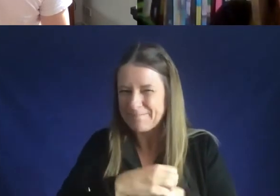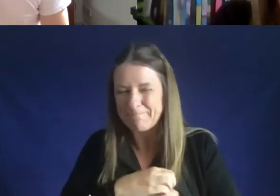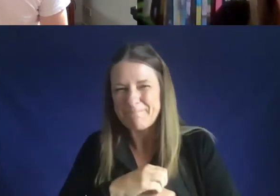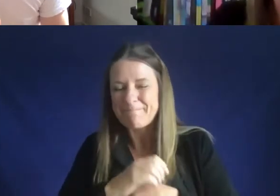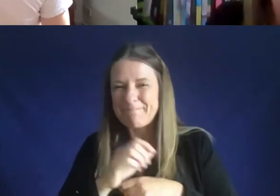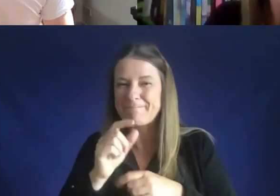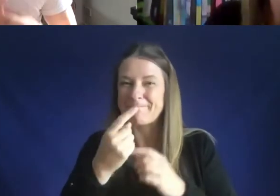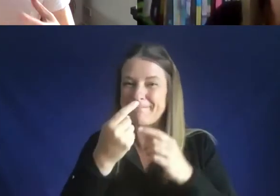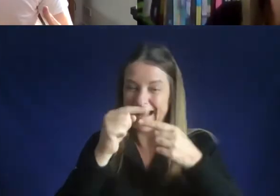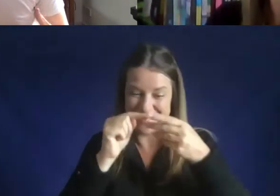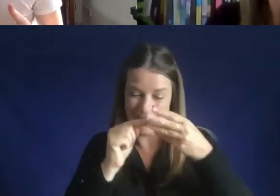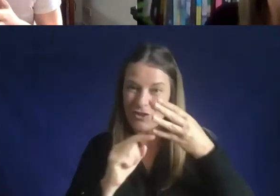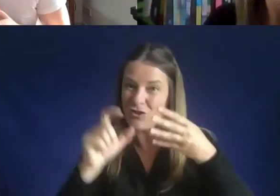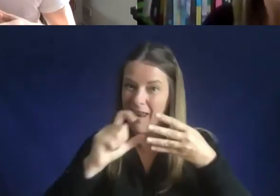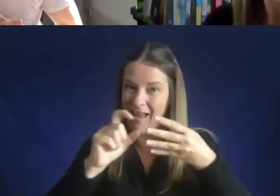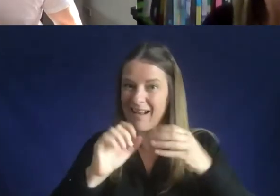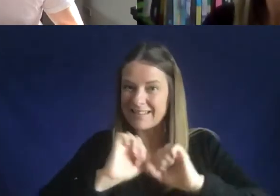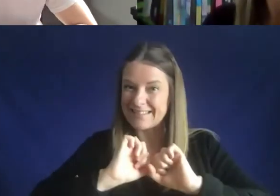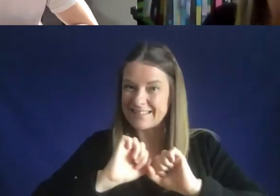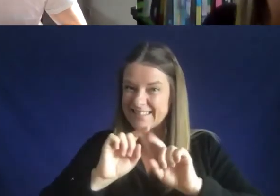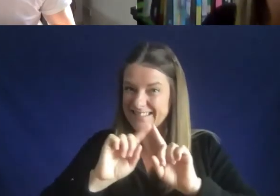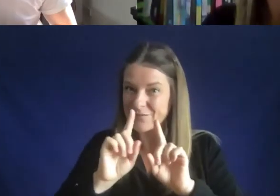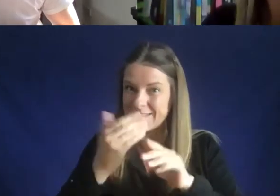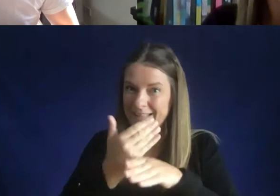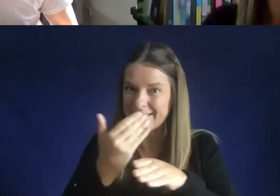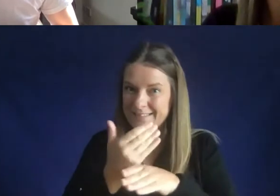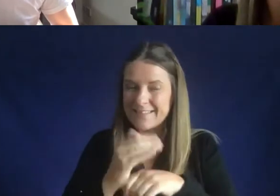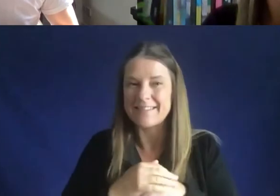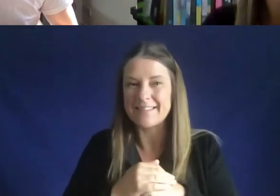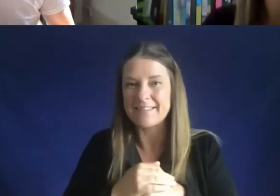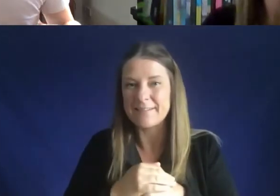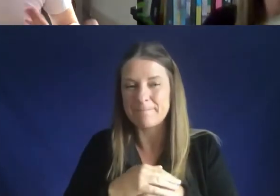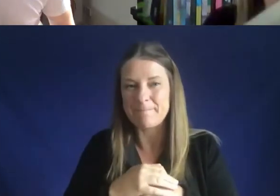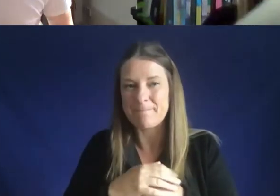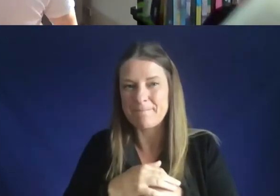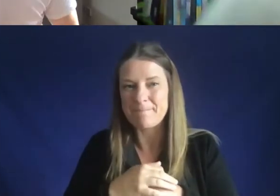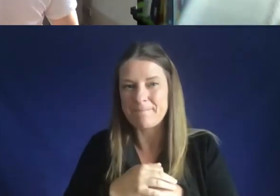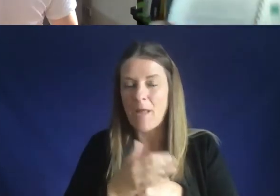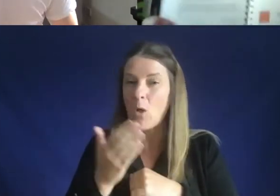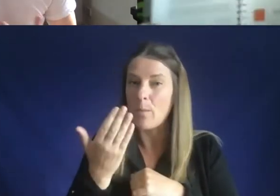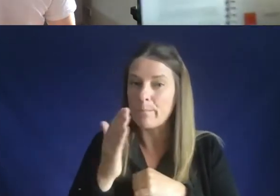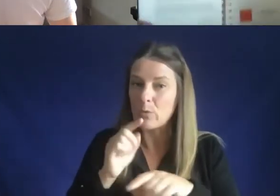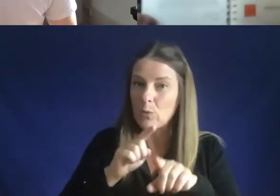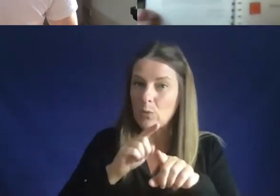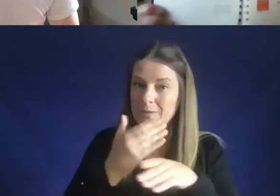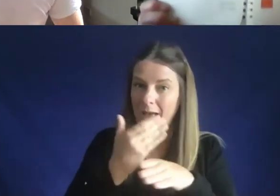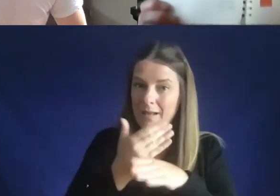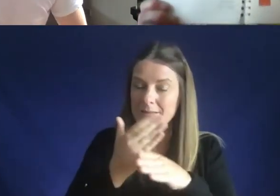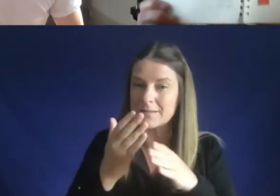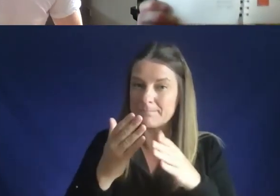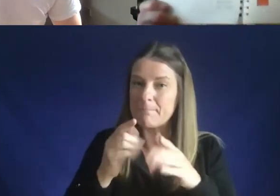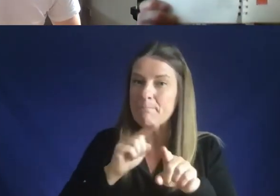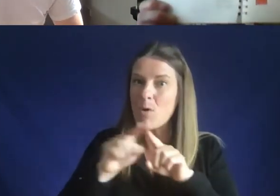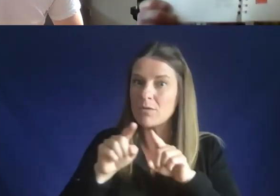the move and the write task were the biggest part of the resource, because for me, they're the ones that as an artist, they kind of boost